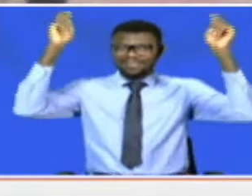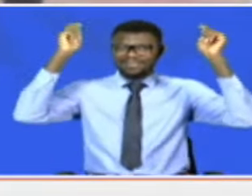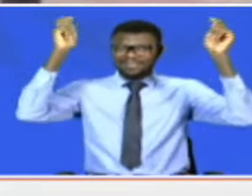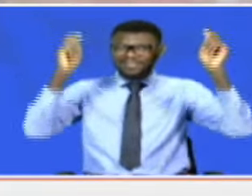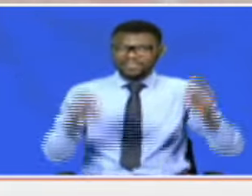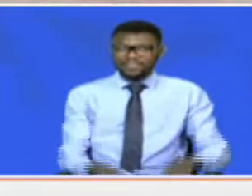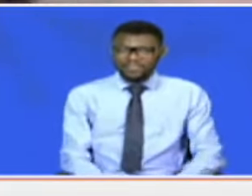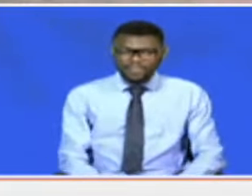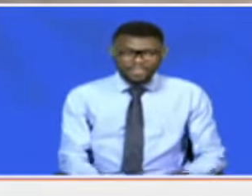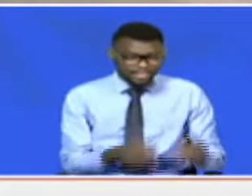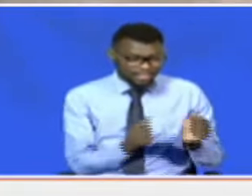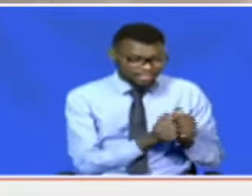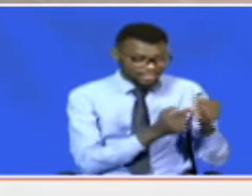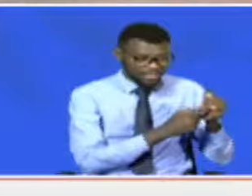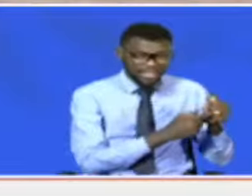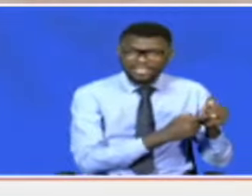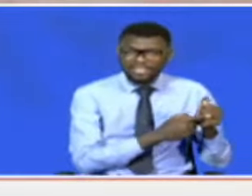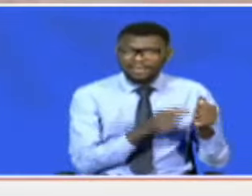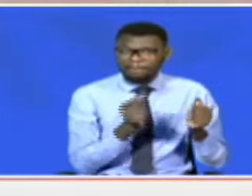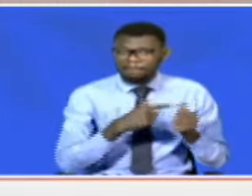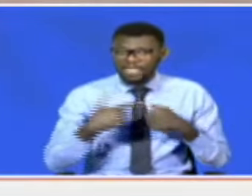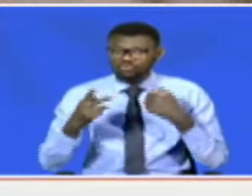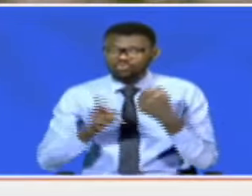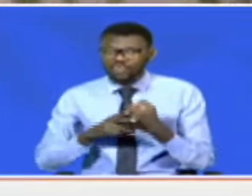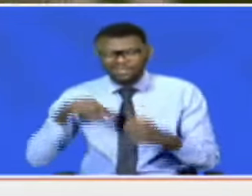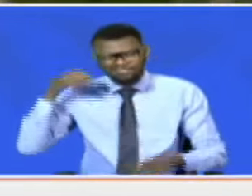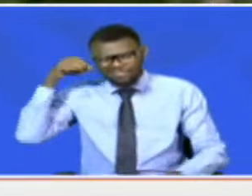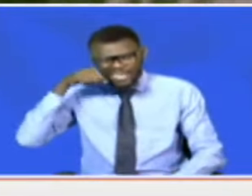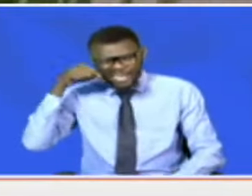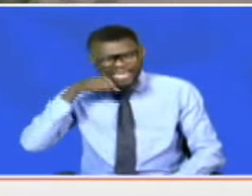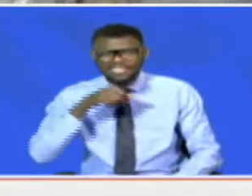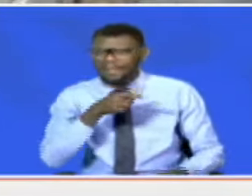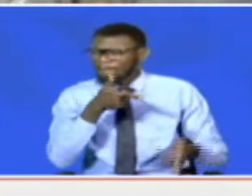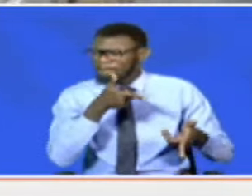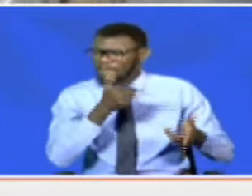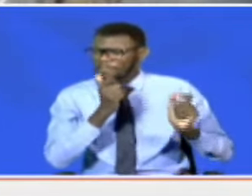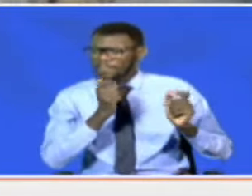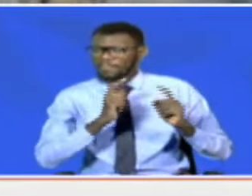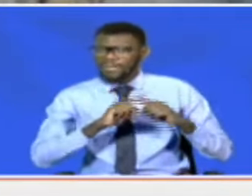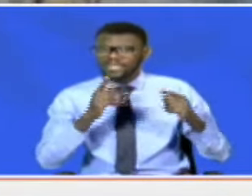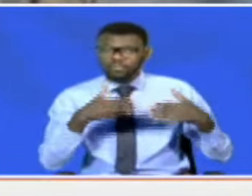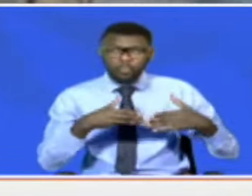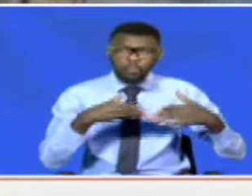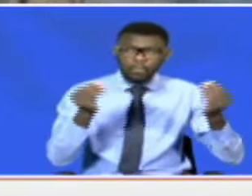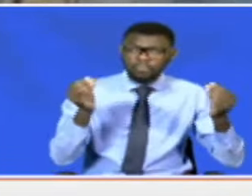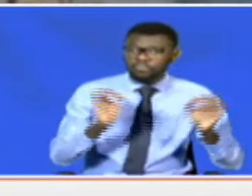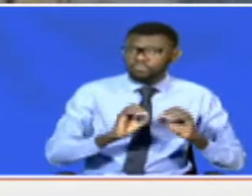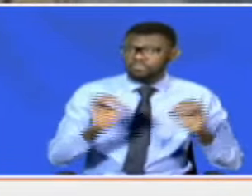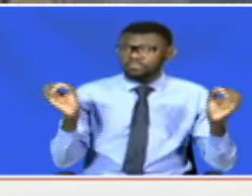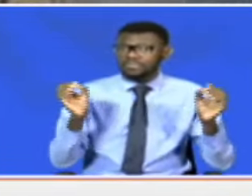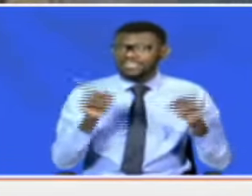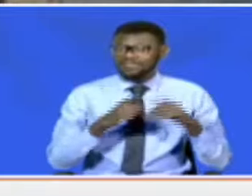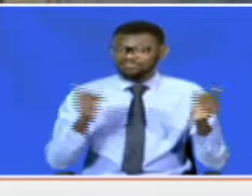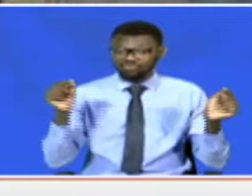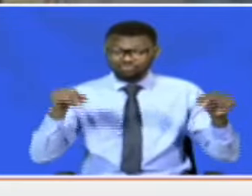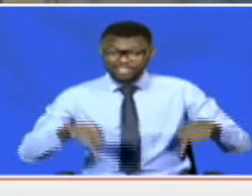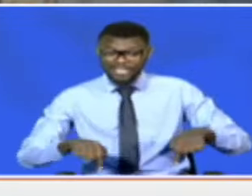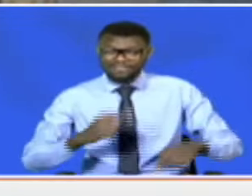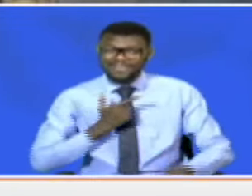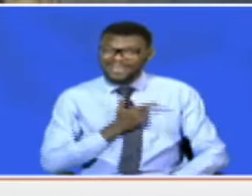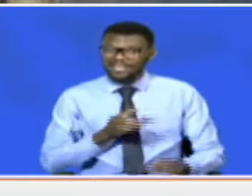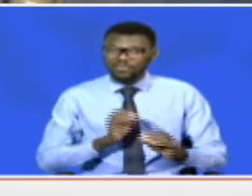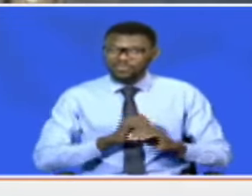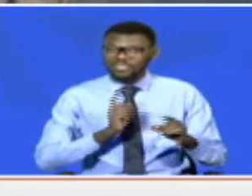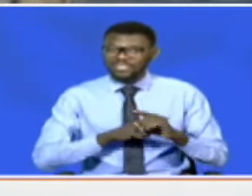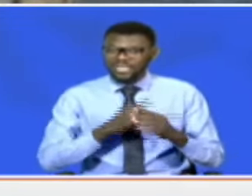On July 16, he was tear-gassed but was unable to escape like other people. He wasn't lucky today either, as during his arrest,